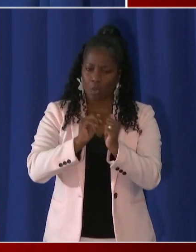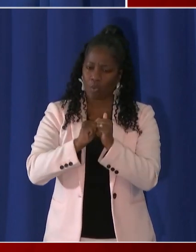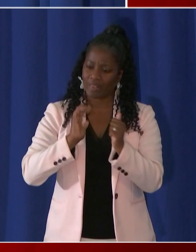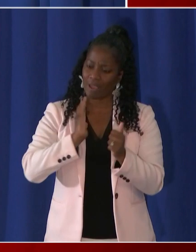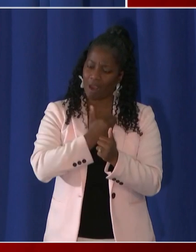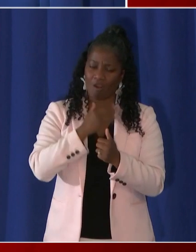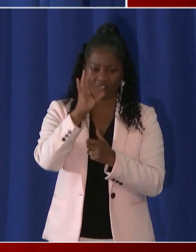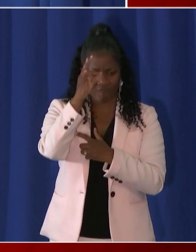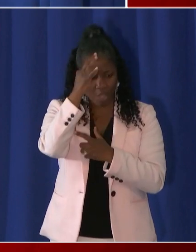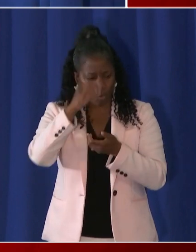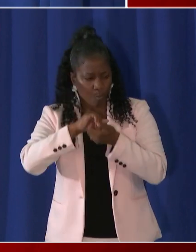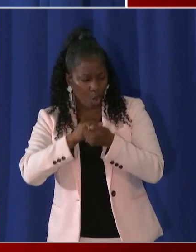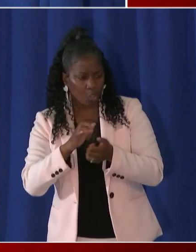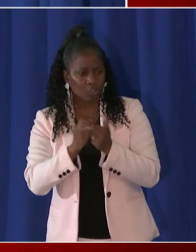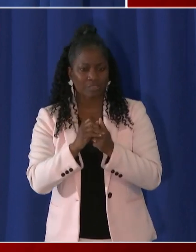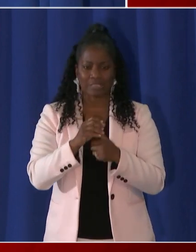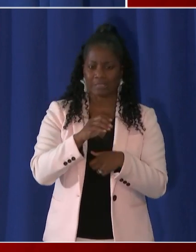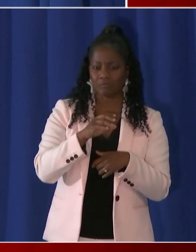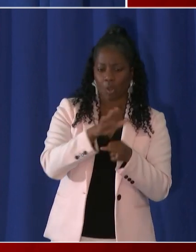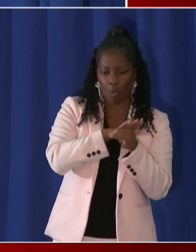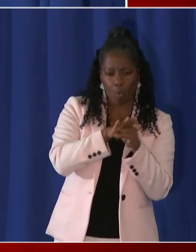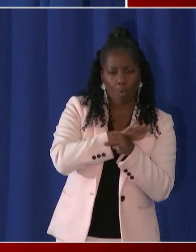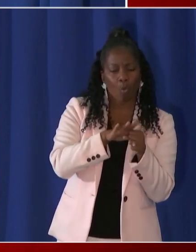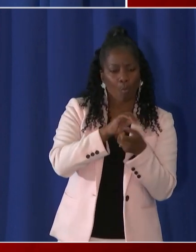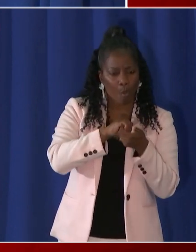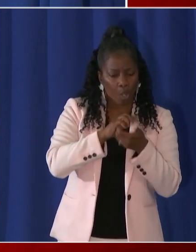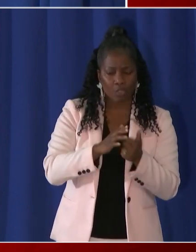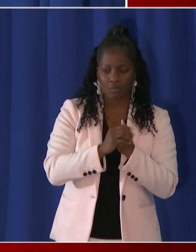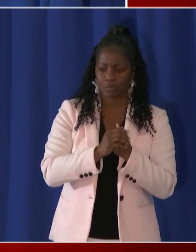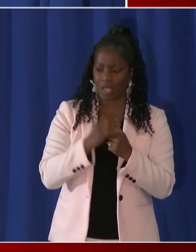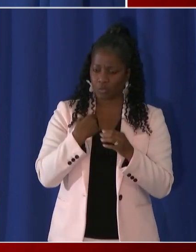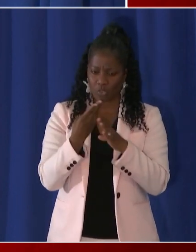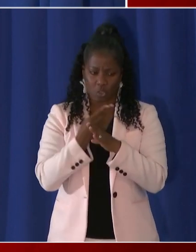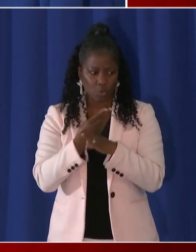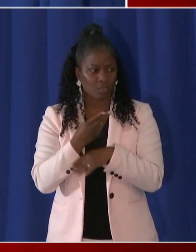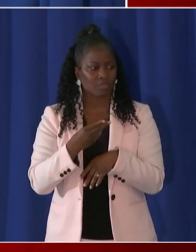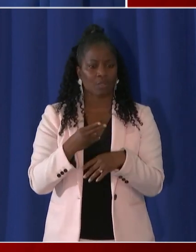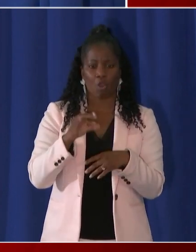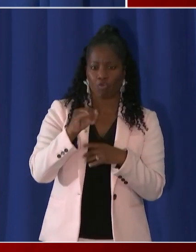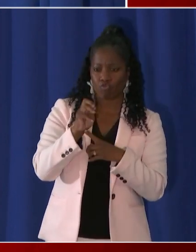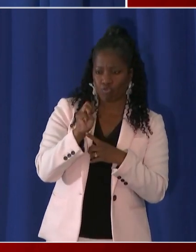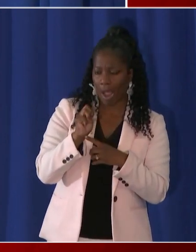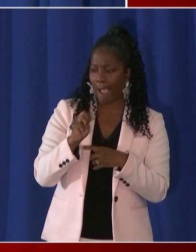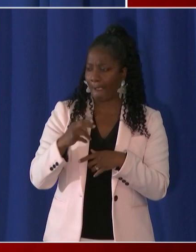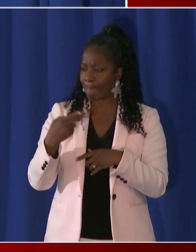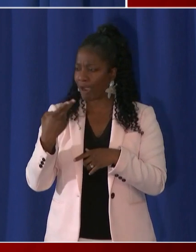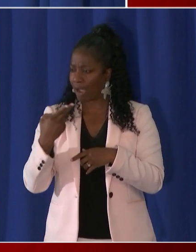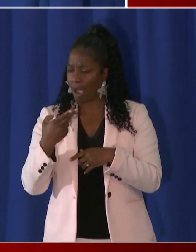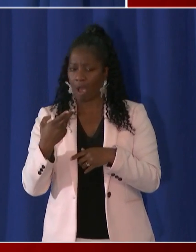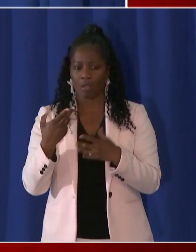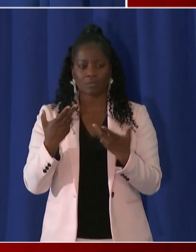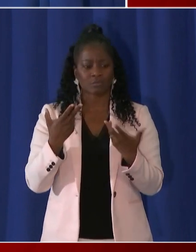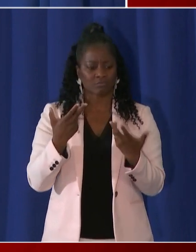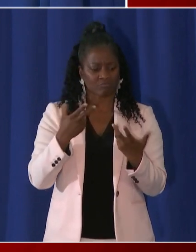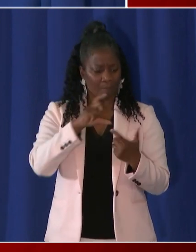partners, and the United States Attorney's Office as we utilize crime, gun, intelligence-led policing to combat federal firearms